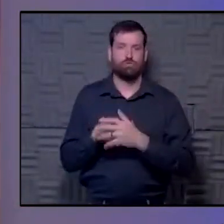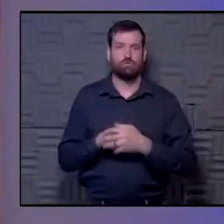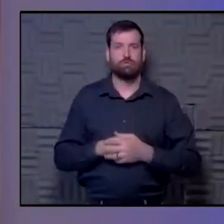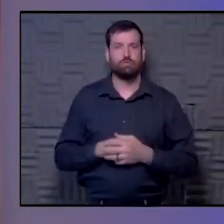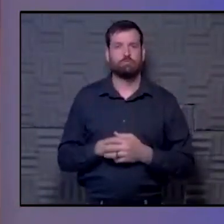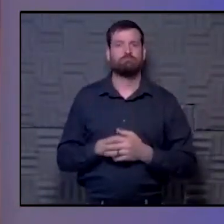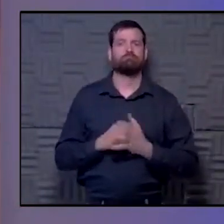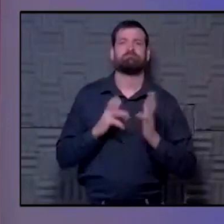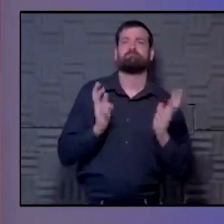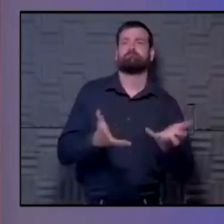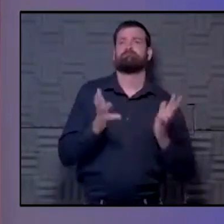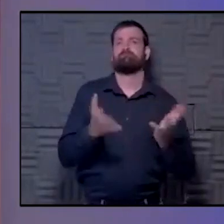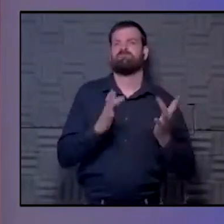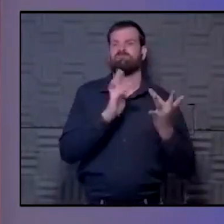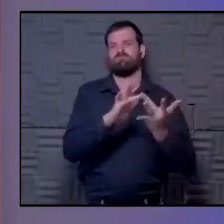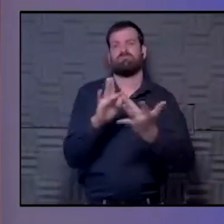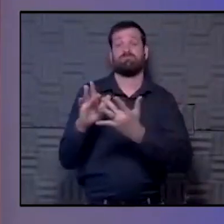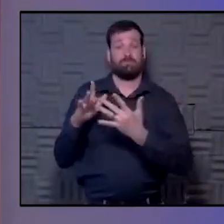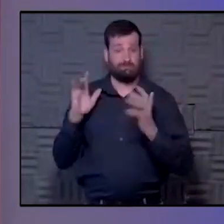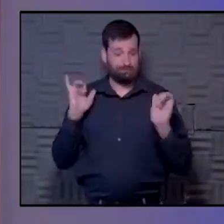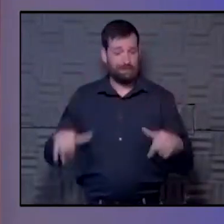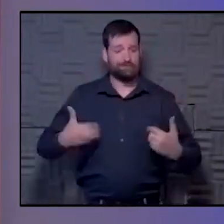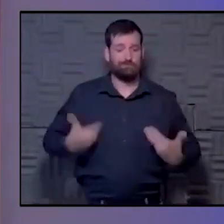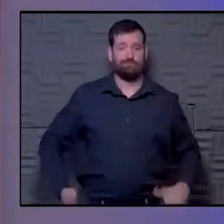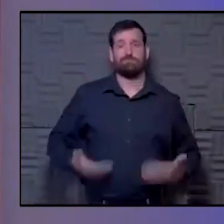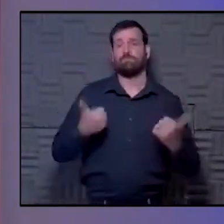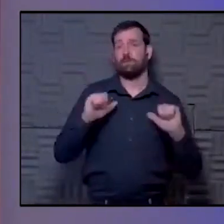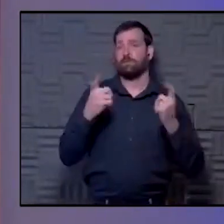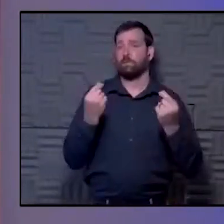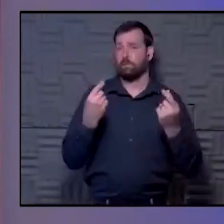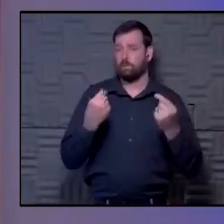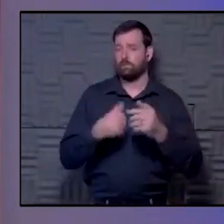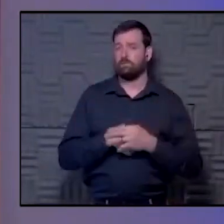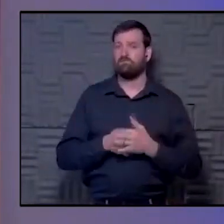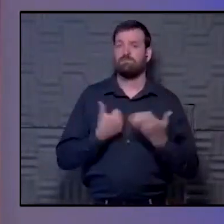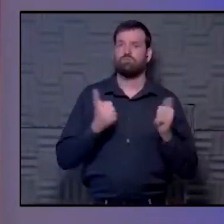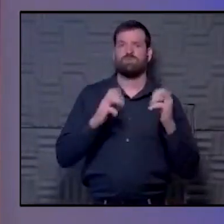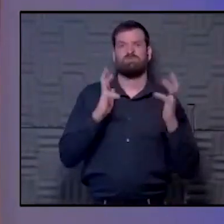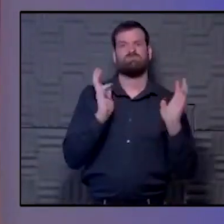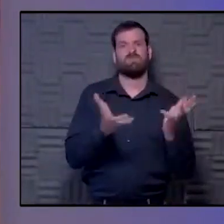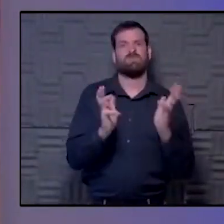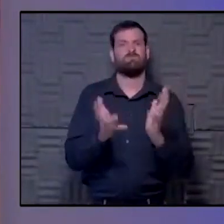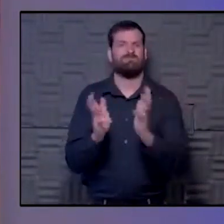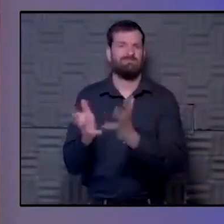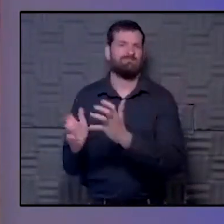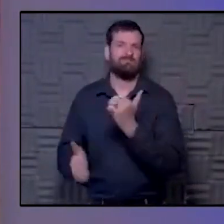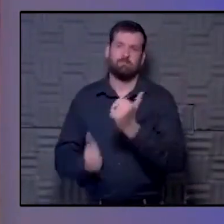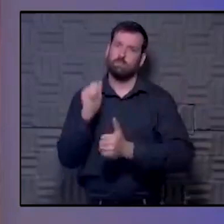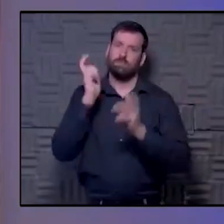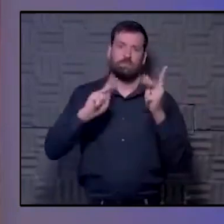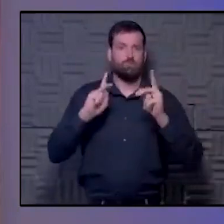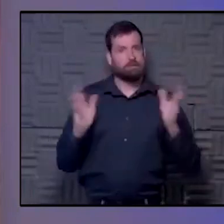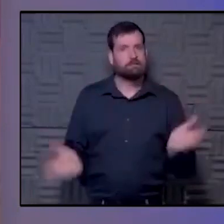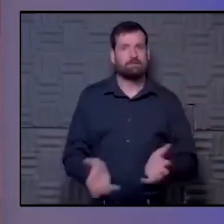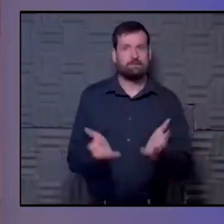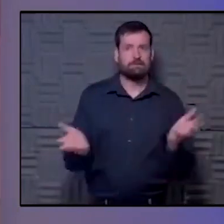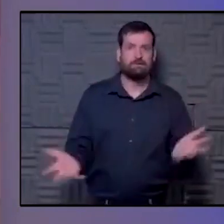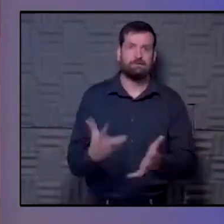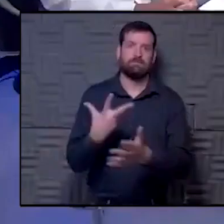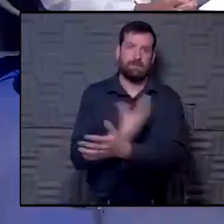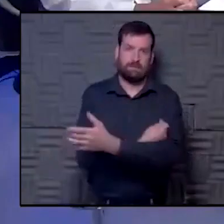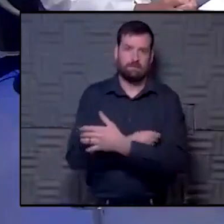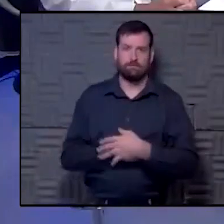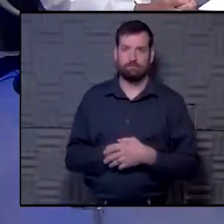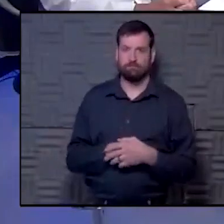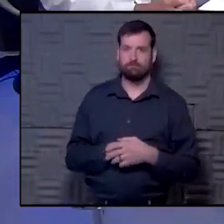to speak out and reach out, and that's what I'm trying to do. I'm trying to talk to as many people as I can to encourage them to get the vaccine. And